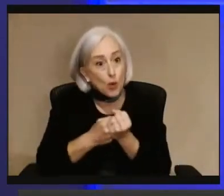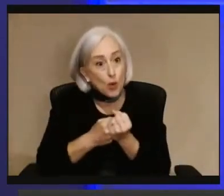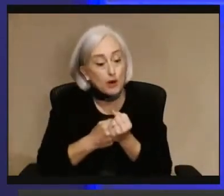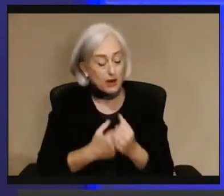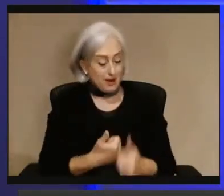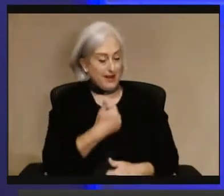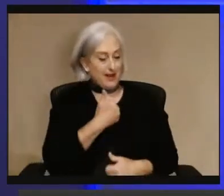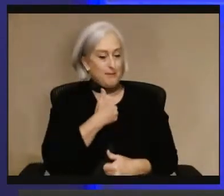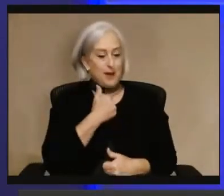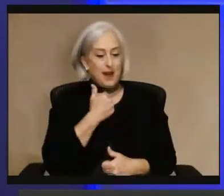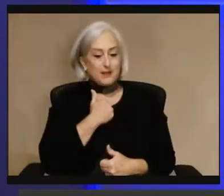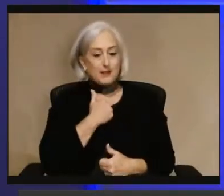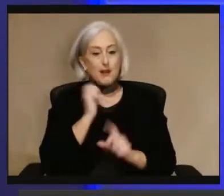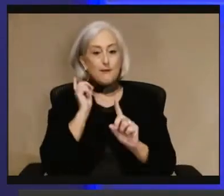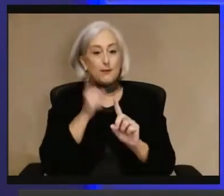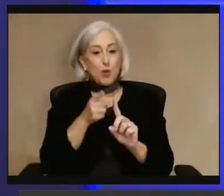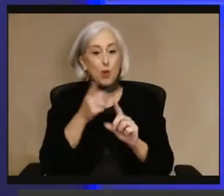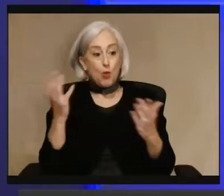them with